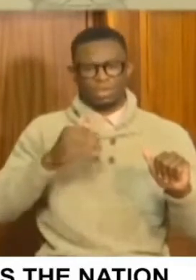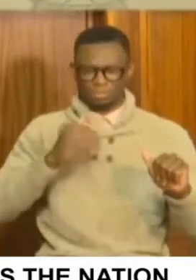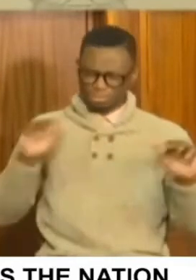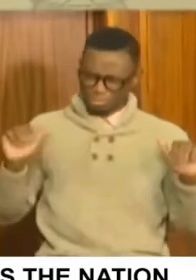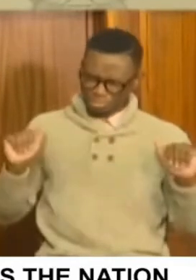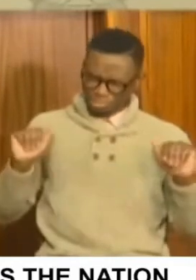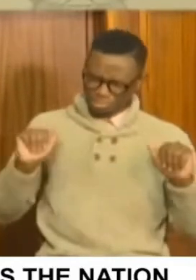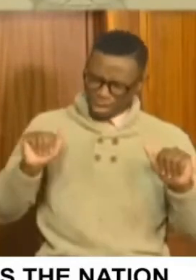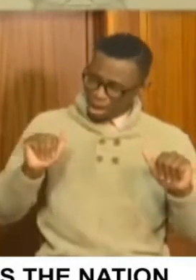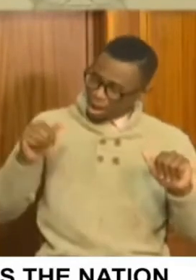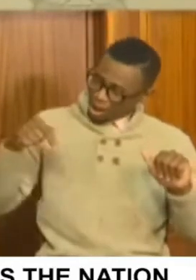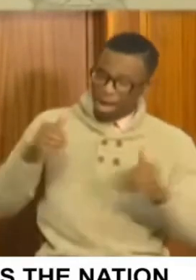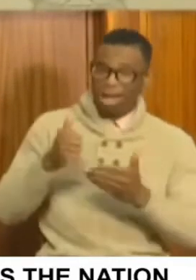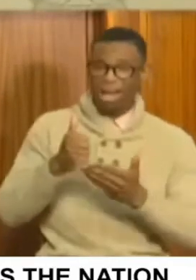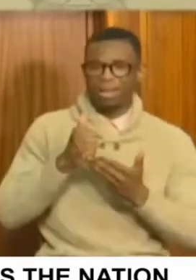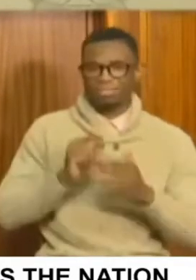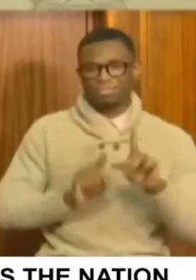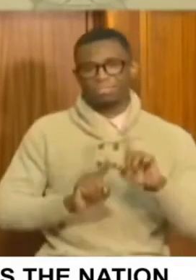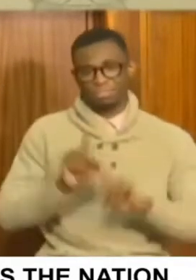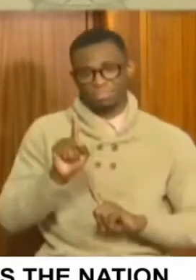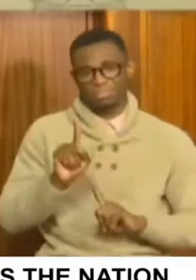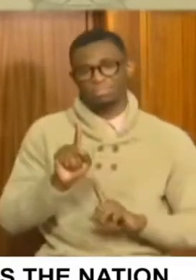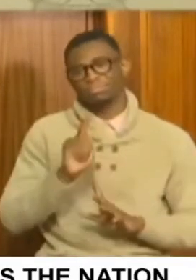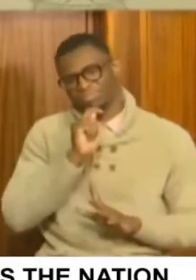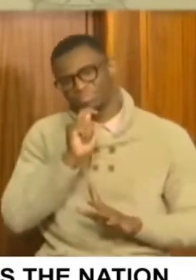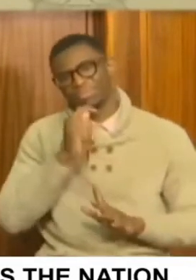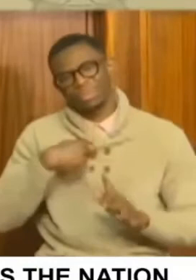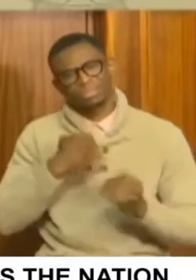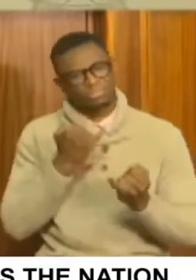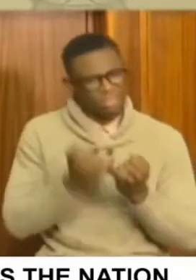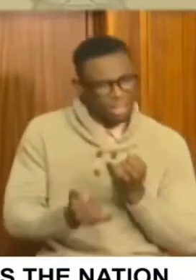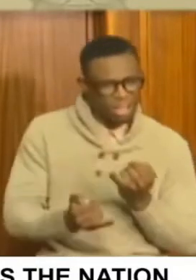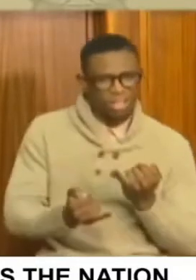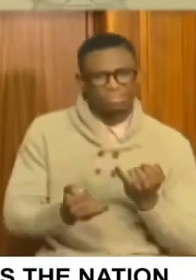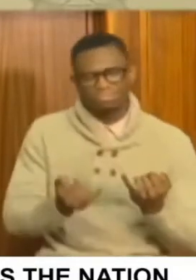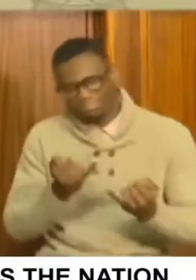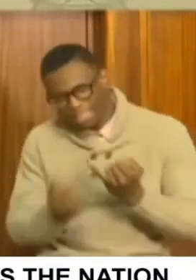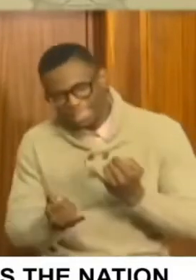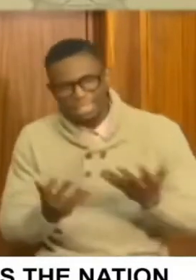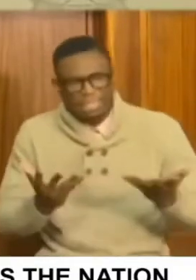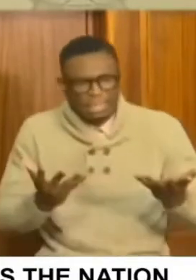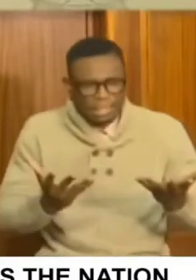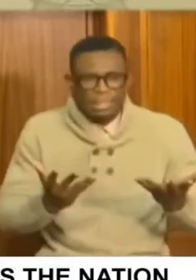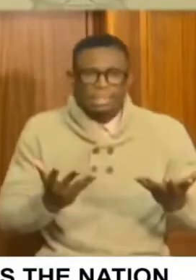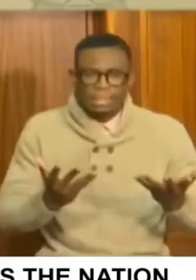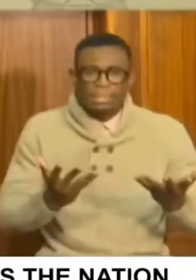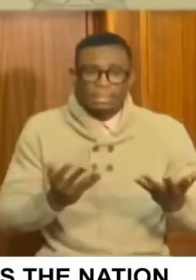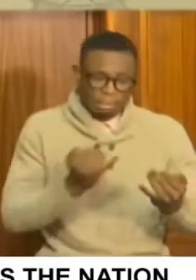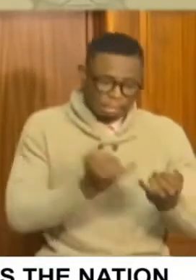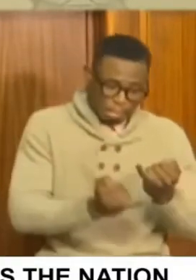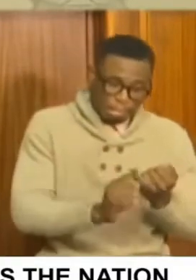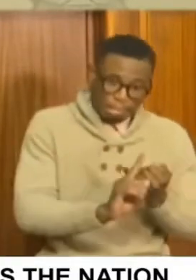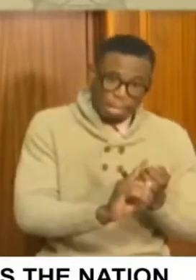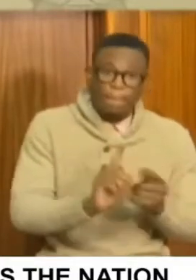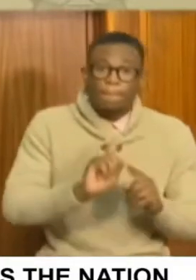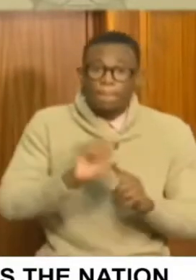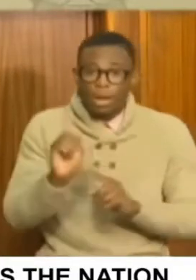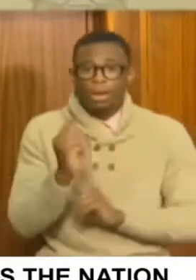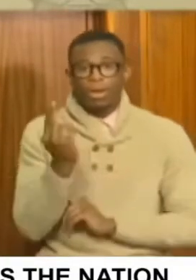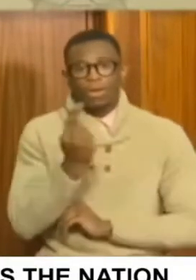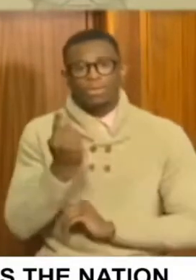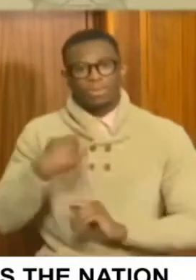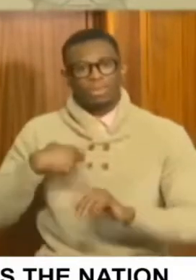prevailed. No, you haven't. You've destroyed lives. Made mistakes along the way. You're corrupt. But we've also succeeded in